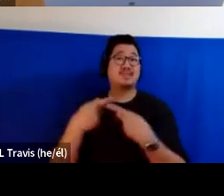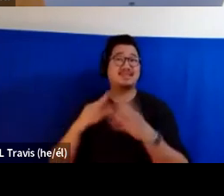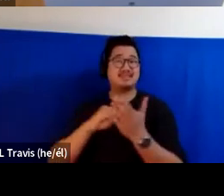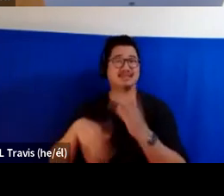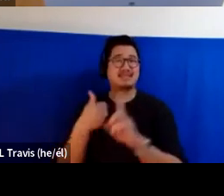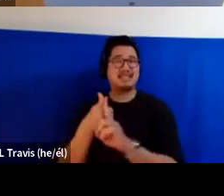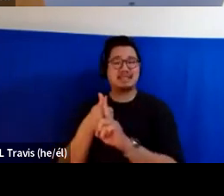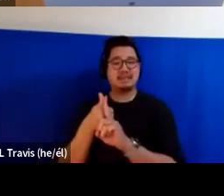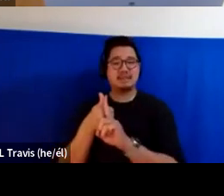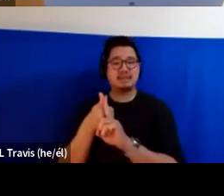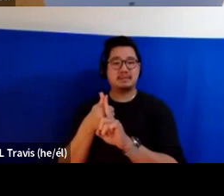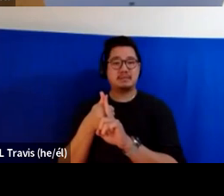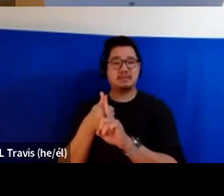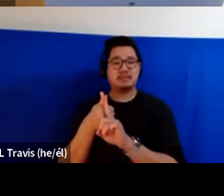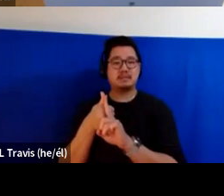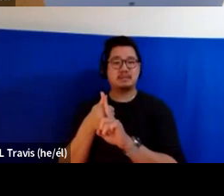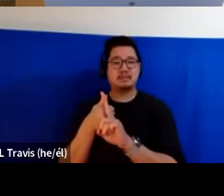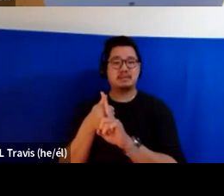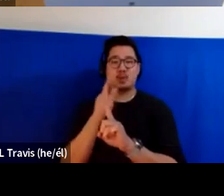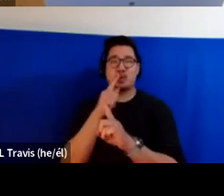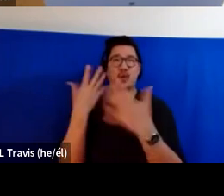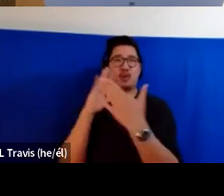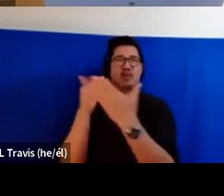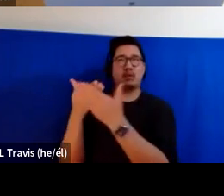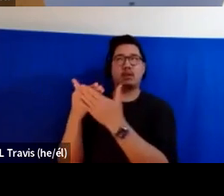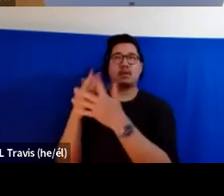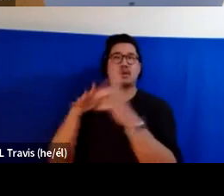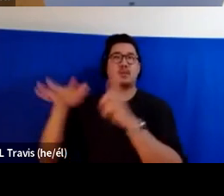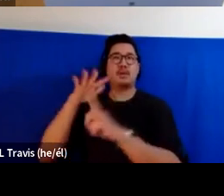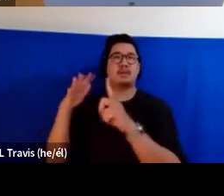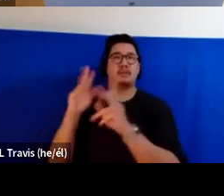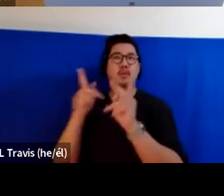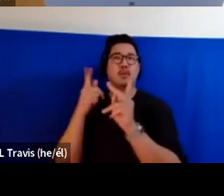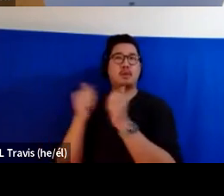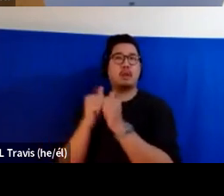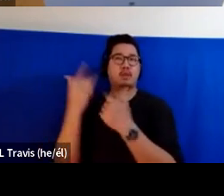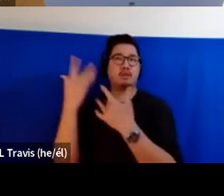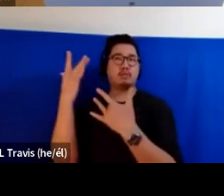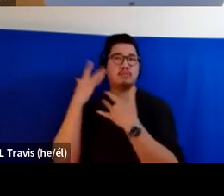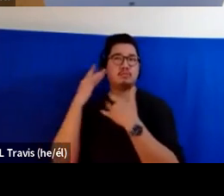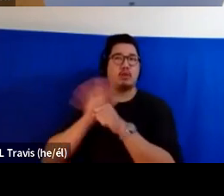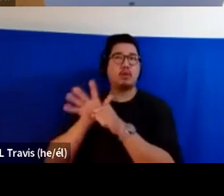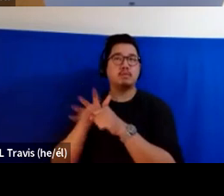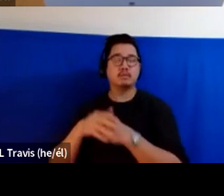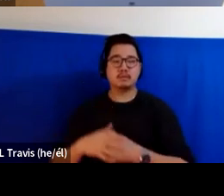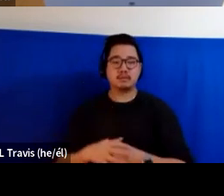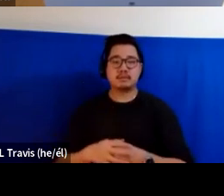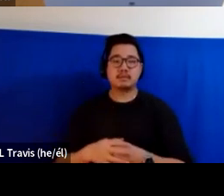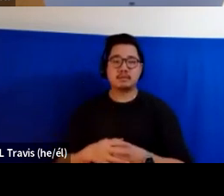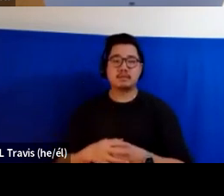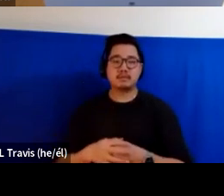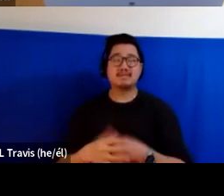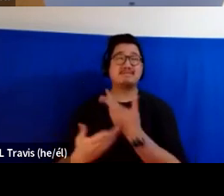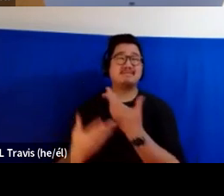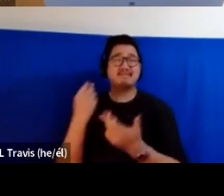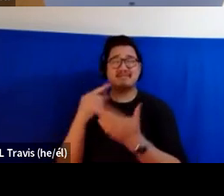uh close contact exposure and also positive of cobit they mean so much of their